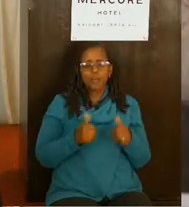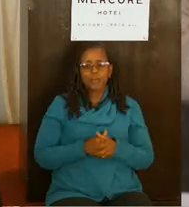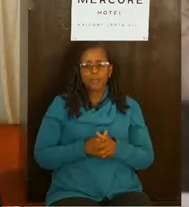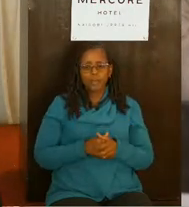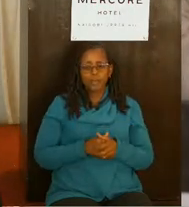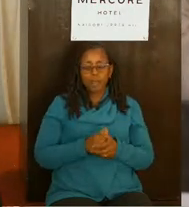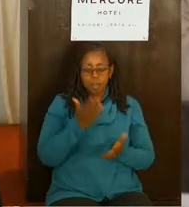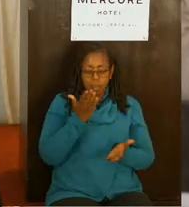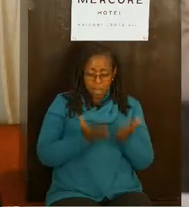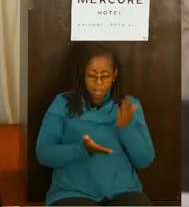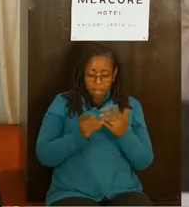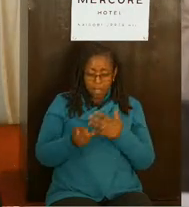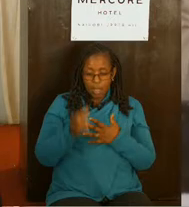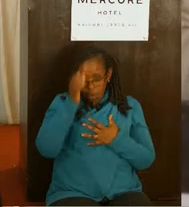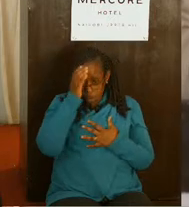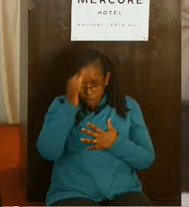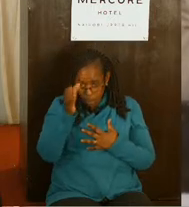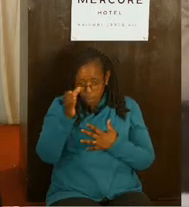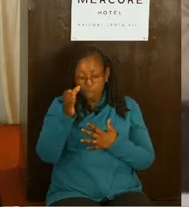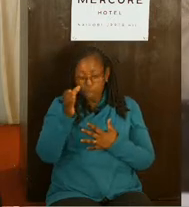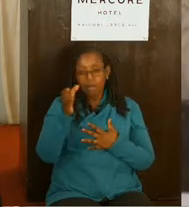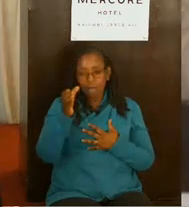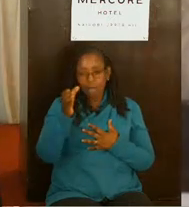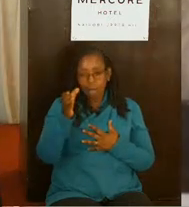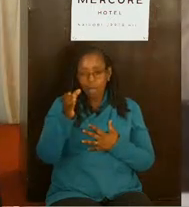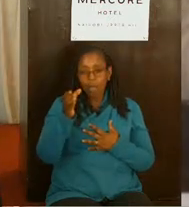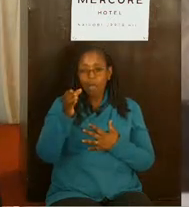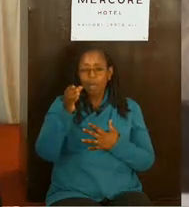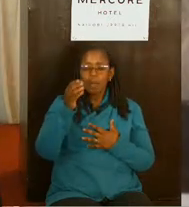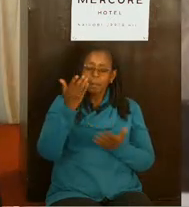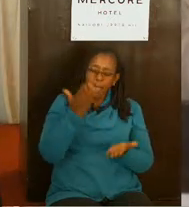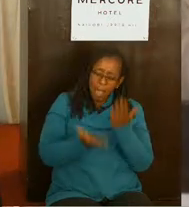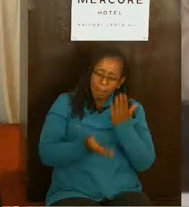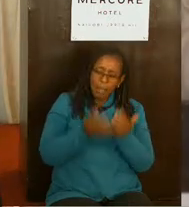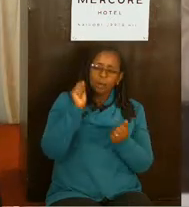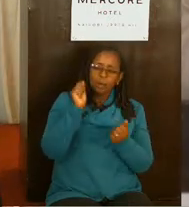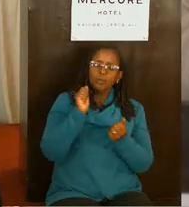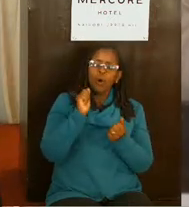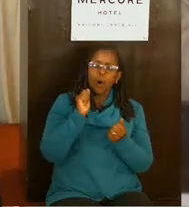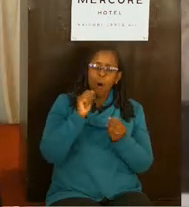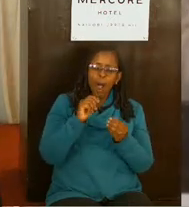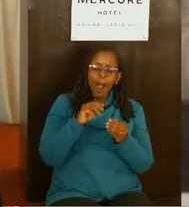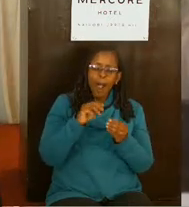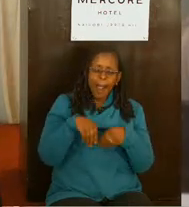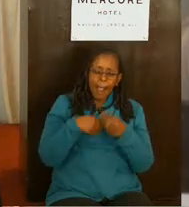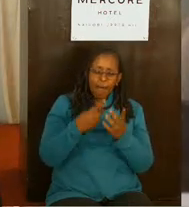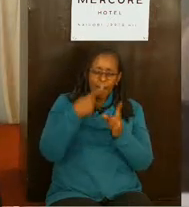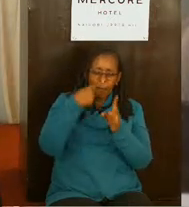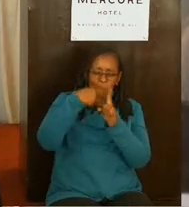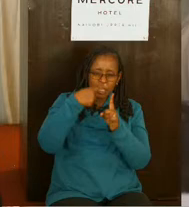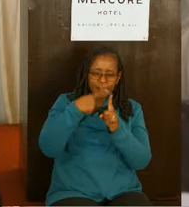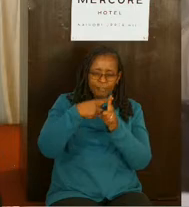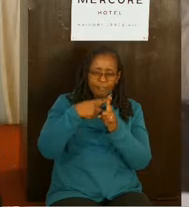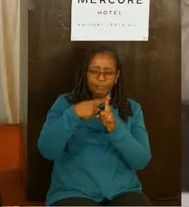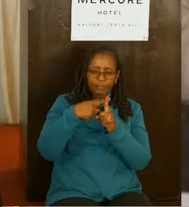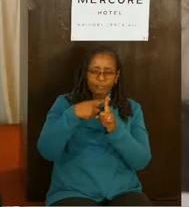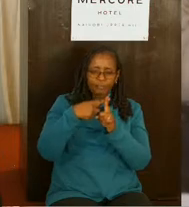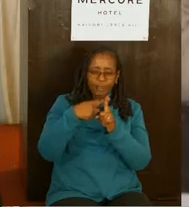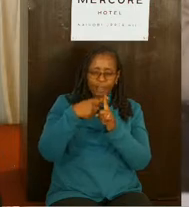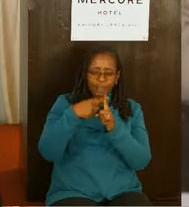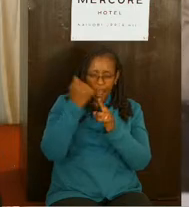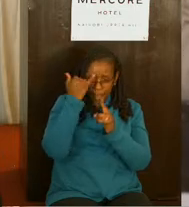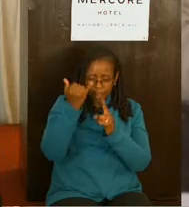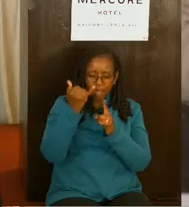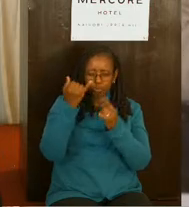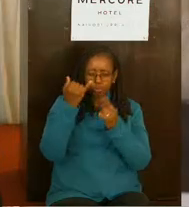this particular concept made make a positive contribution towards healing what has actually been